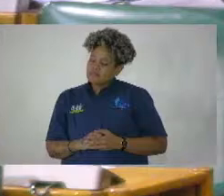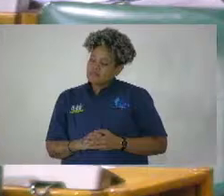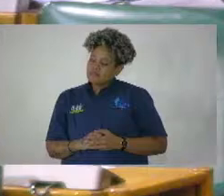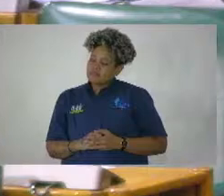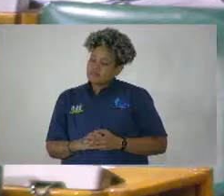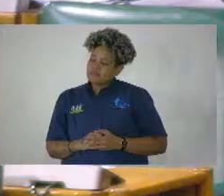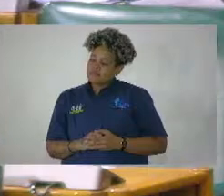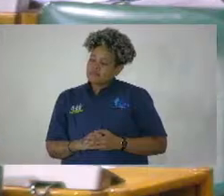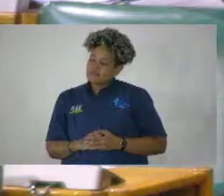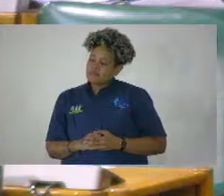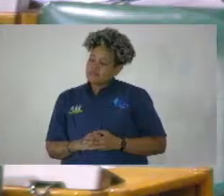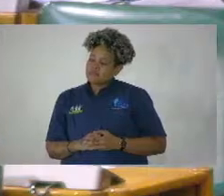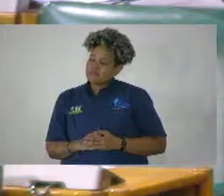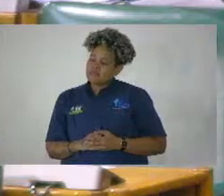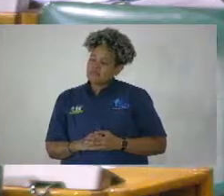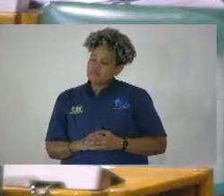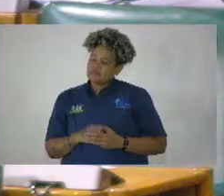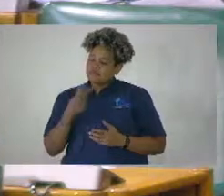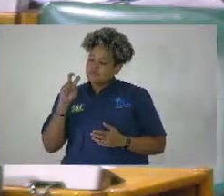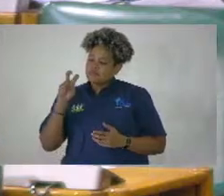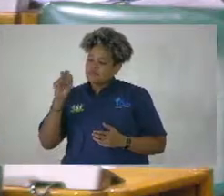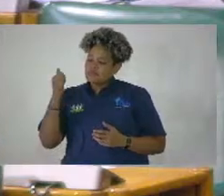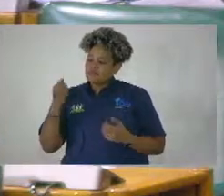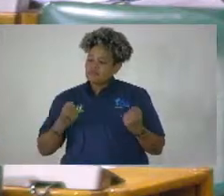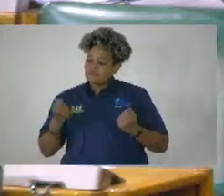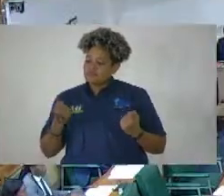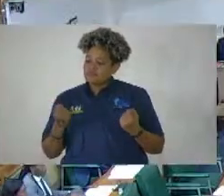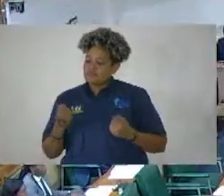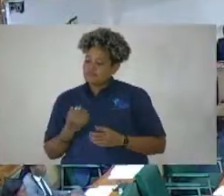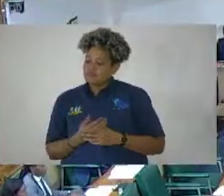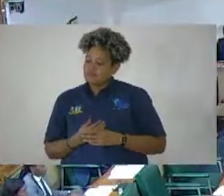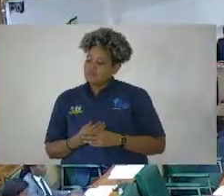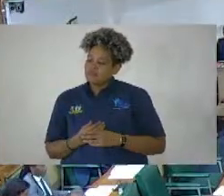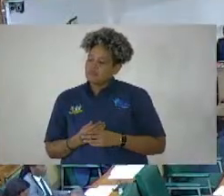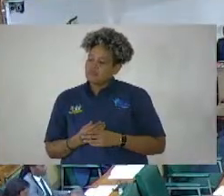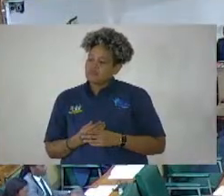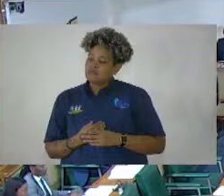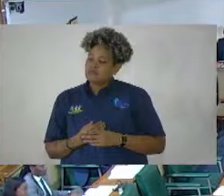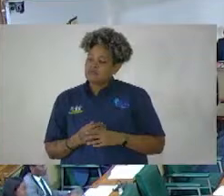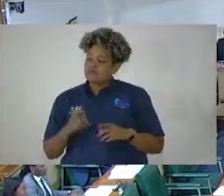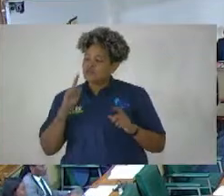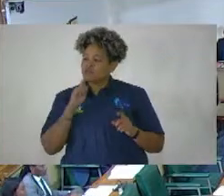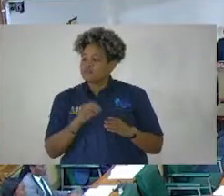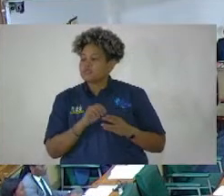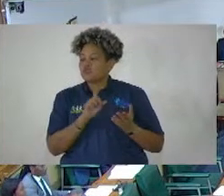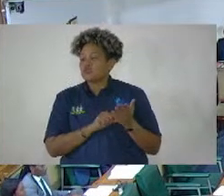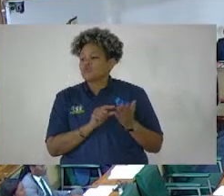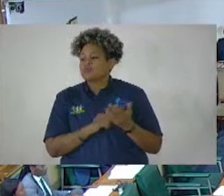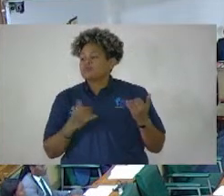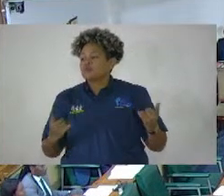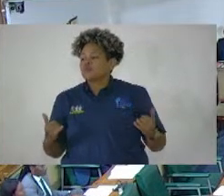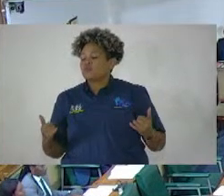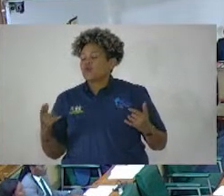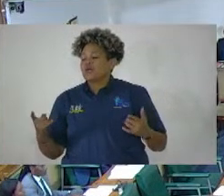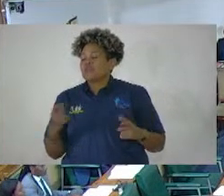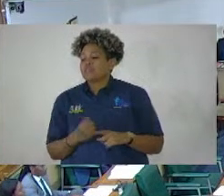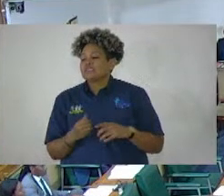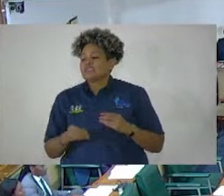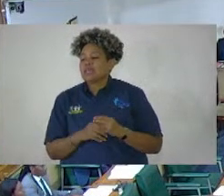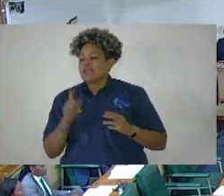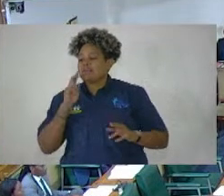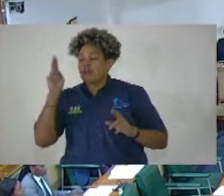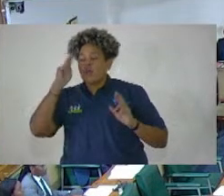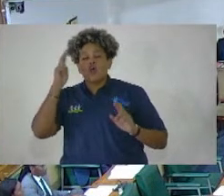Speaker, 210 motor cars for the police. There was this report in the newspaper today where the